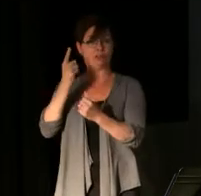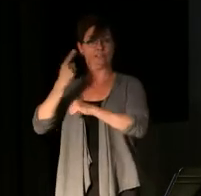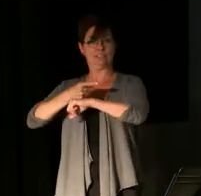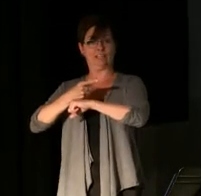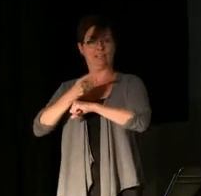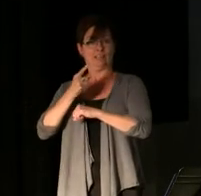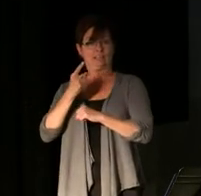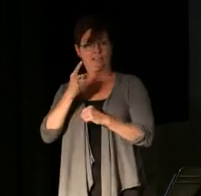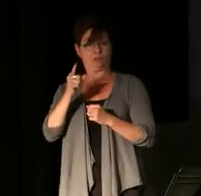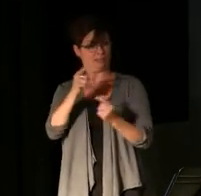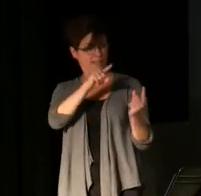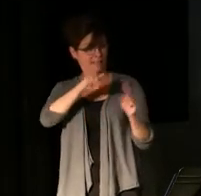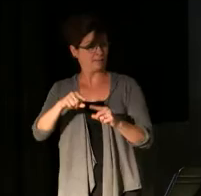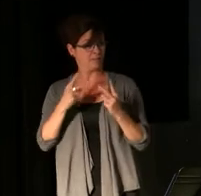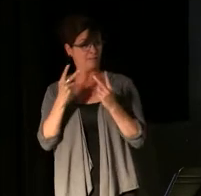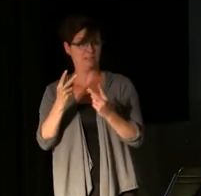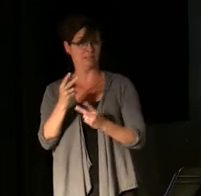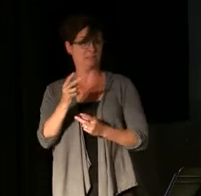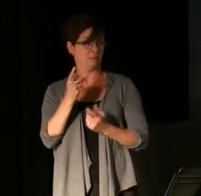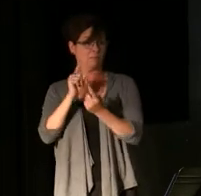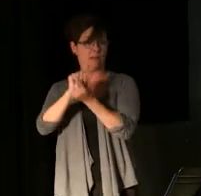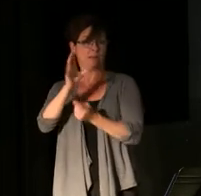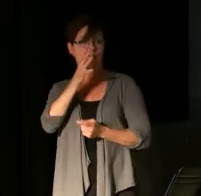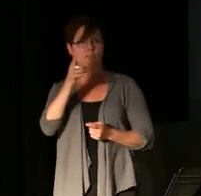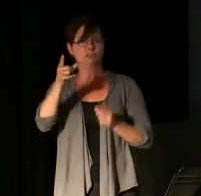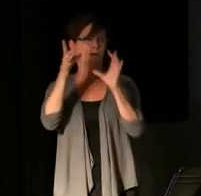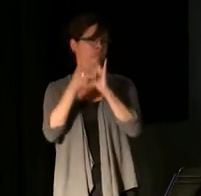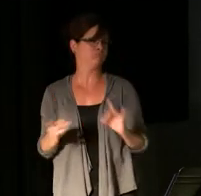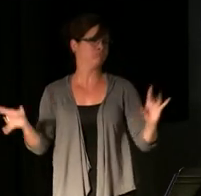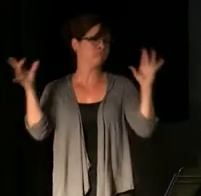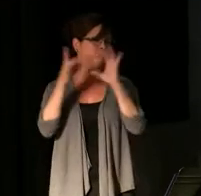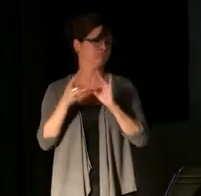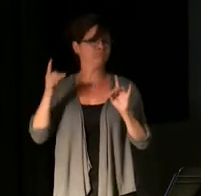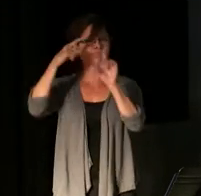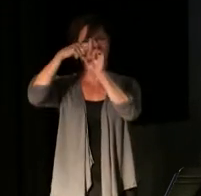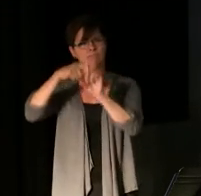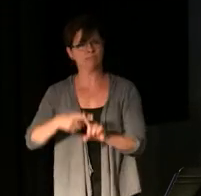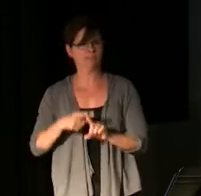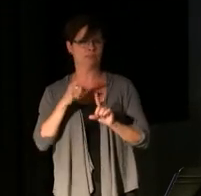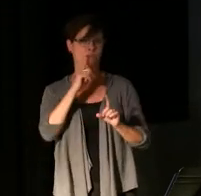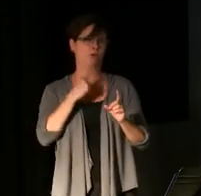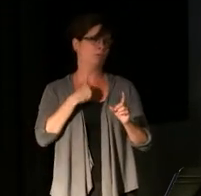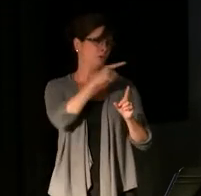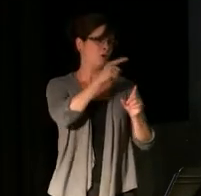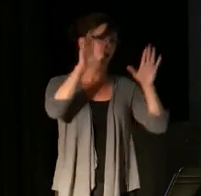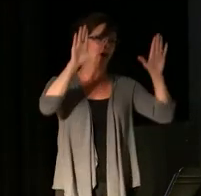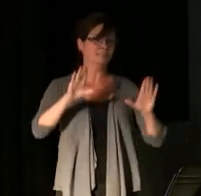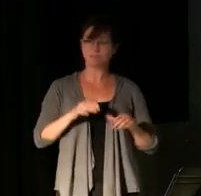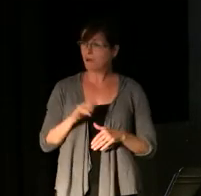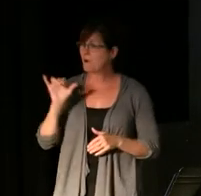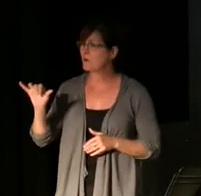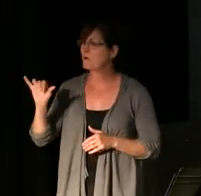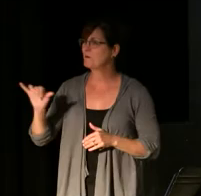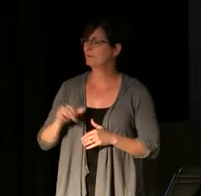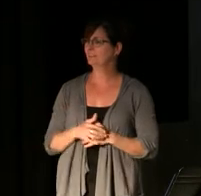first came to visit. She told me so much about you and how awesome you are. Oh.